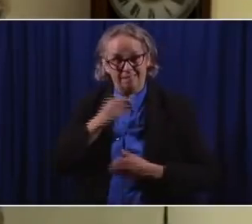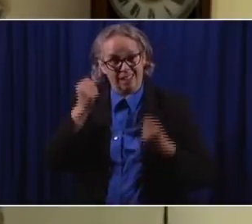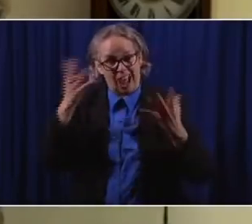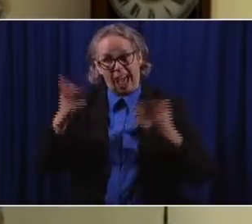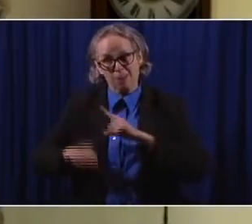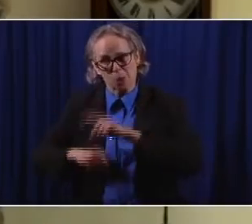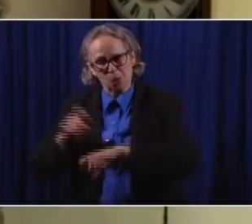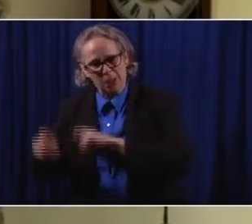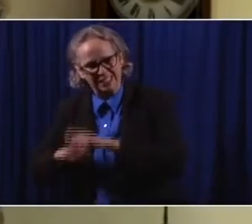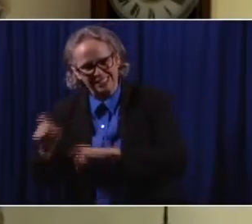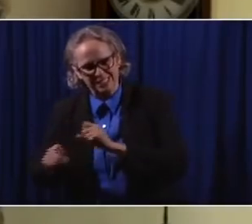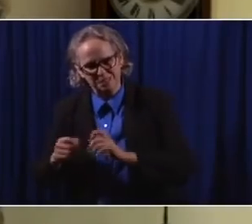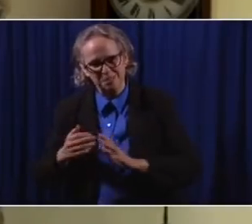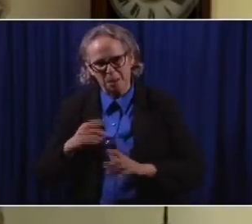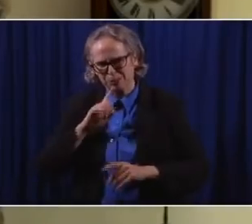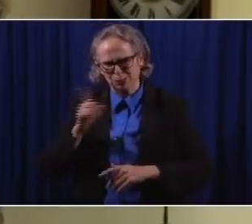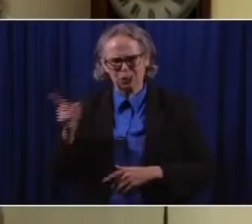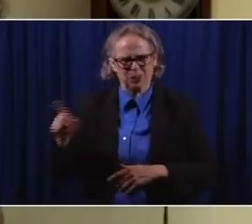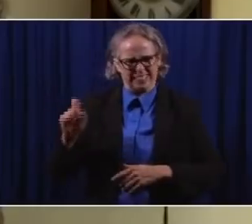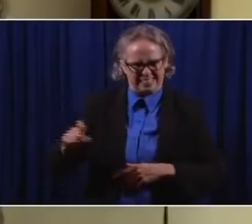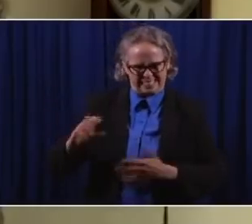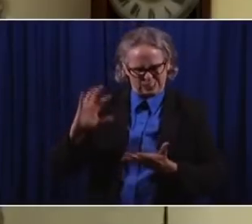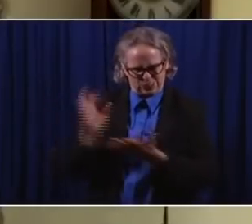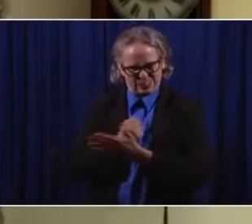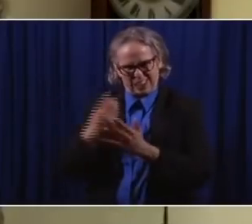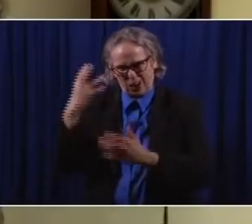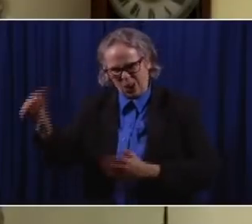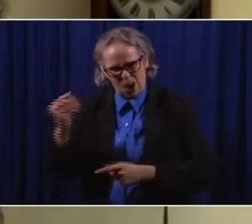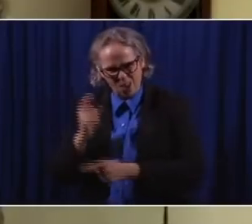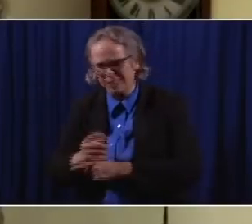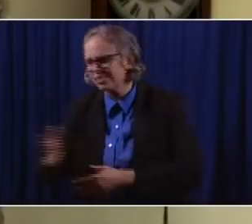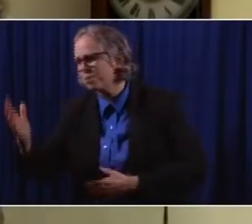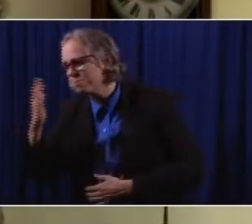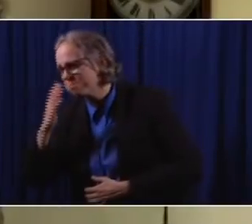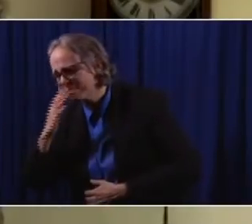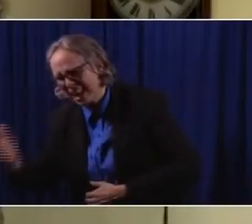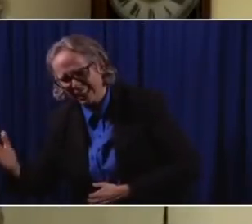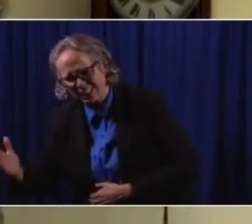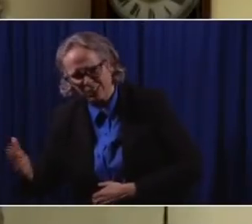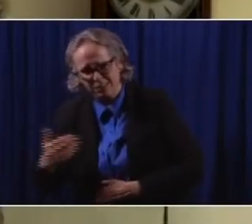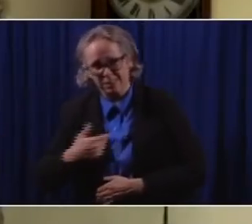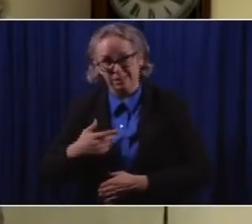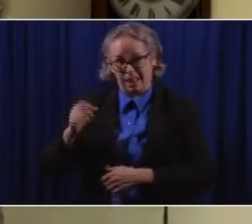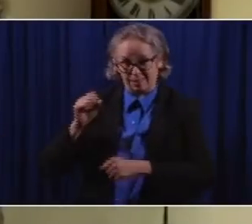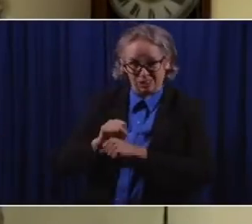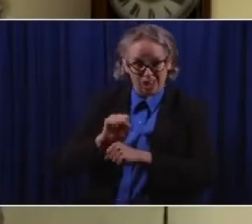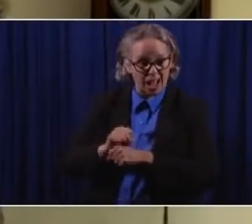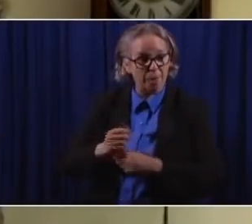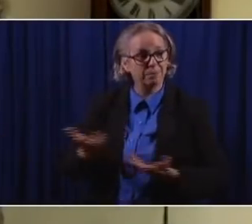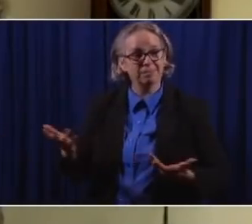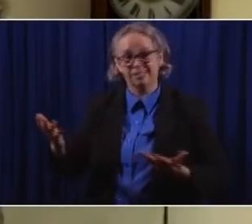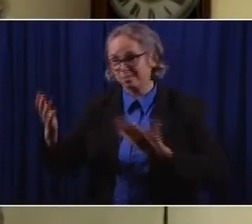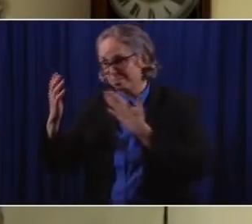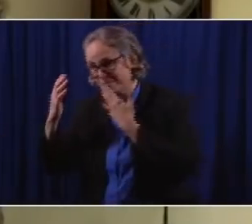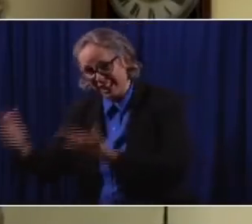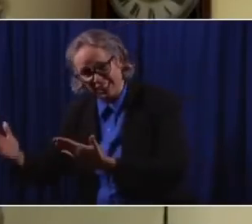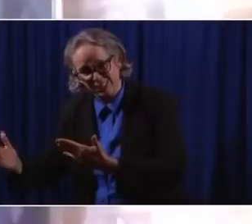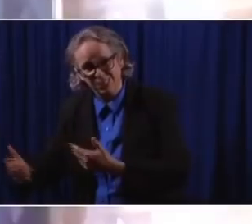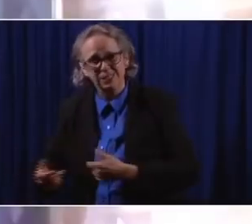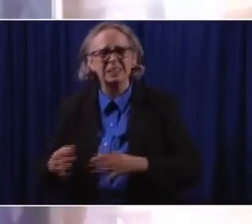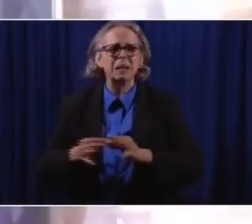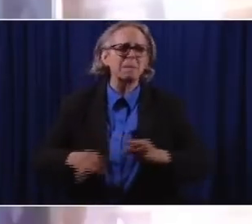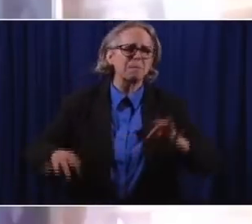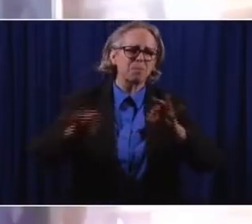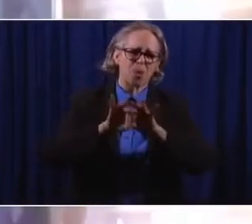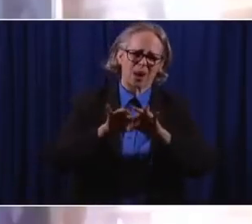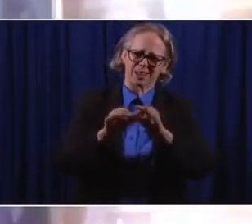probably need to move on here. But thank you for taking the job. Thank you for doing it. This is an important mission. My pleasure. It's